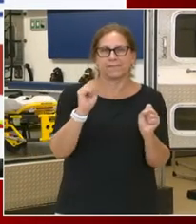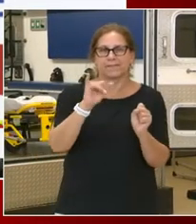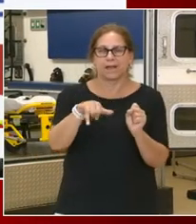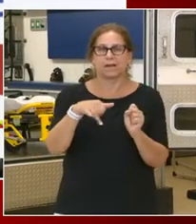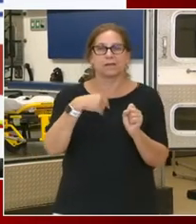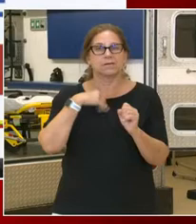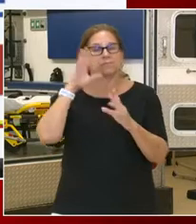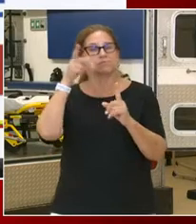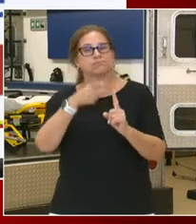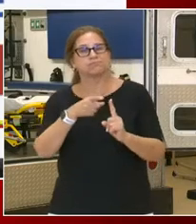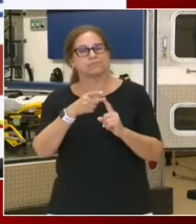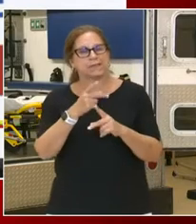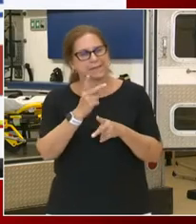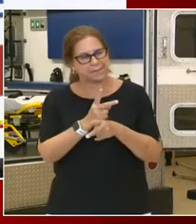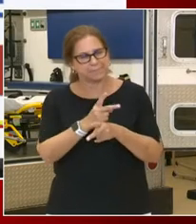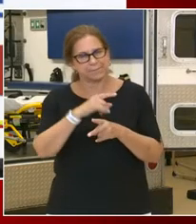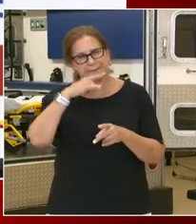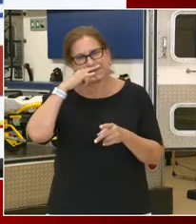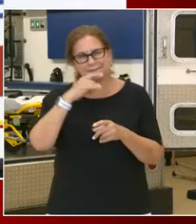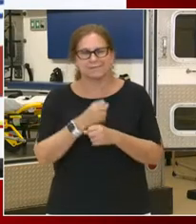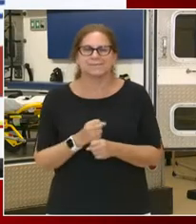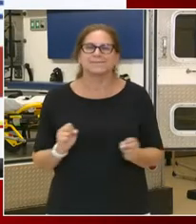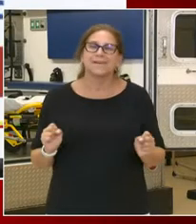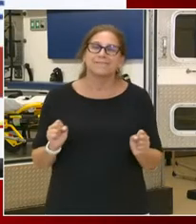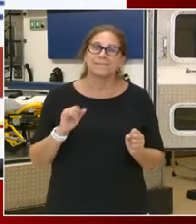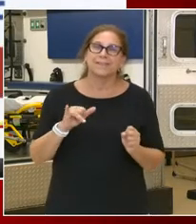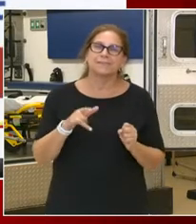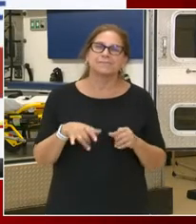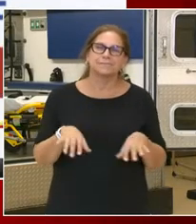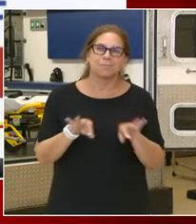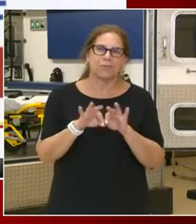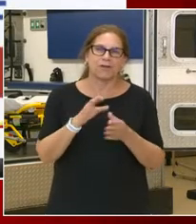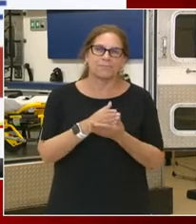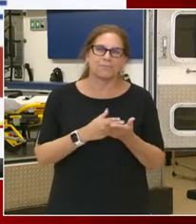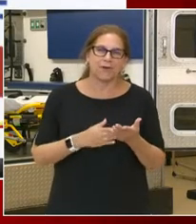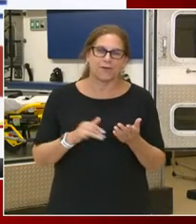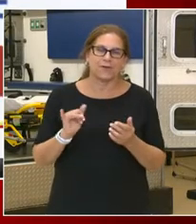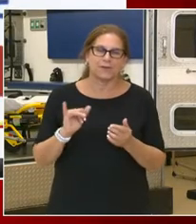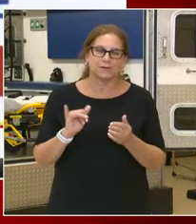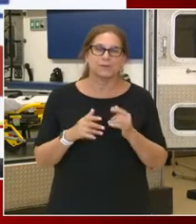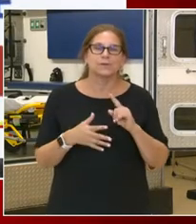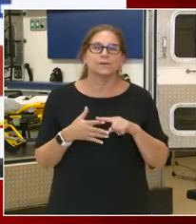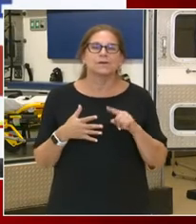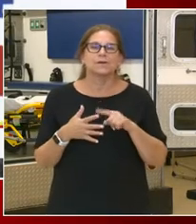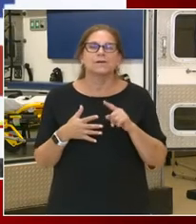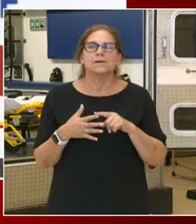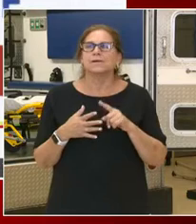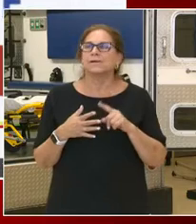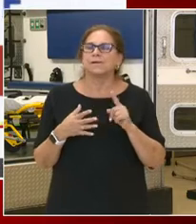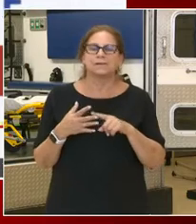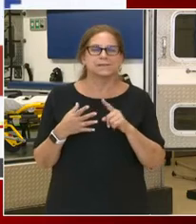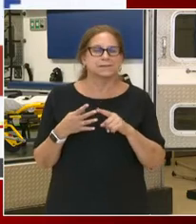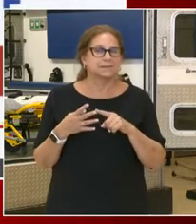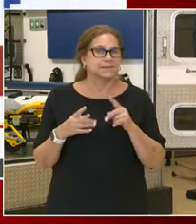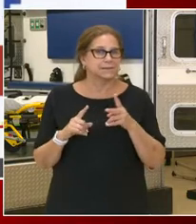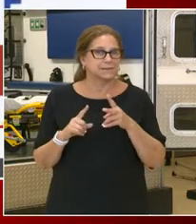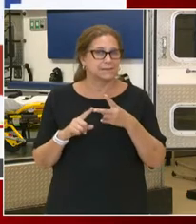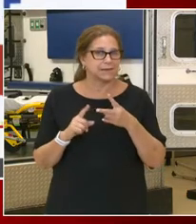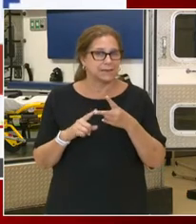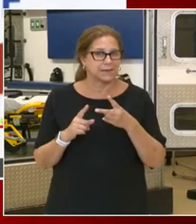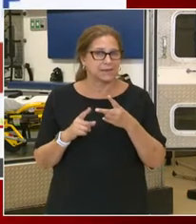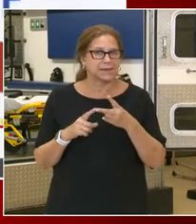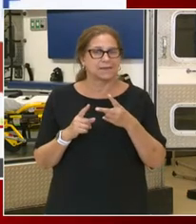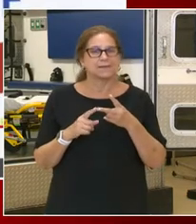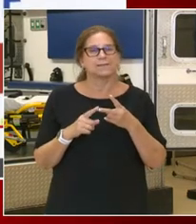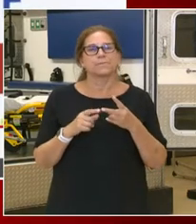safe as they travel to and from. So that's an important investment. There's a second really important signature investment that we've touched on briefly, but